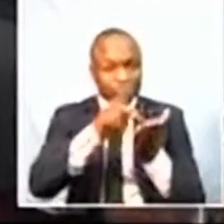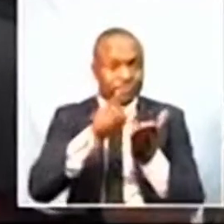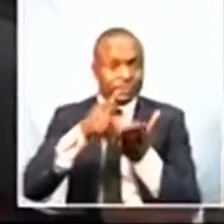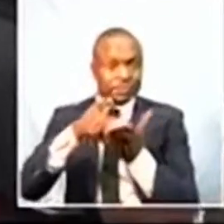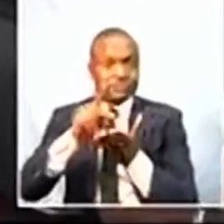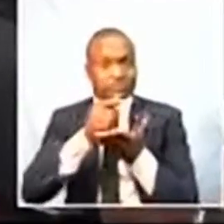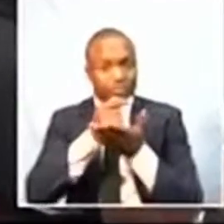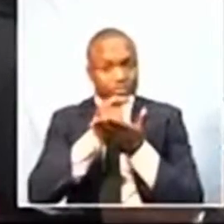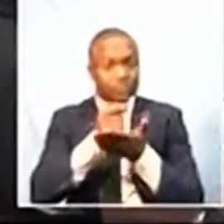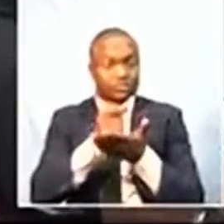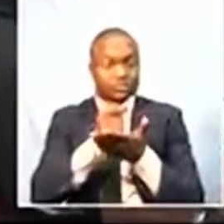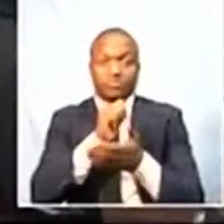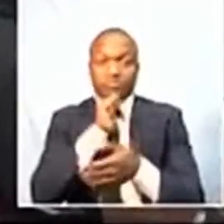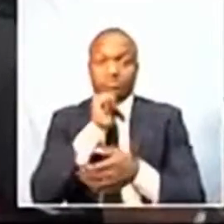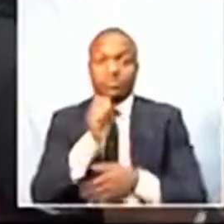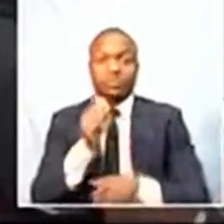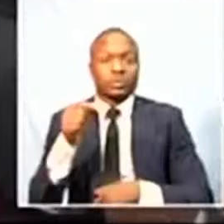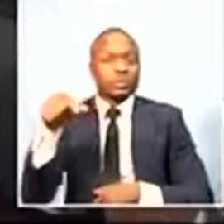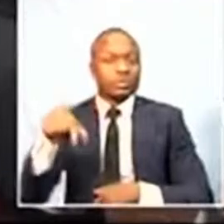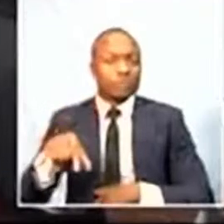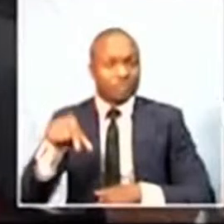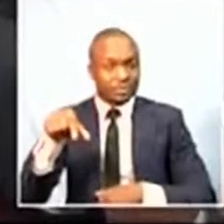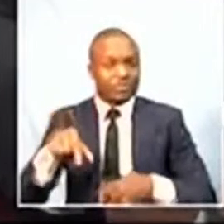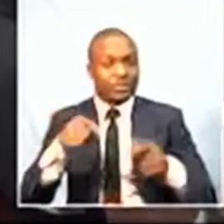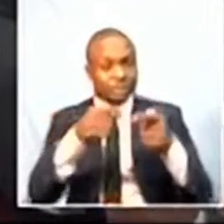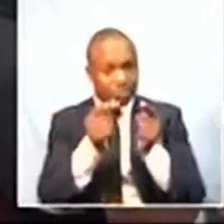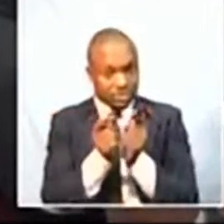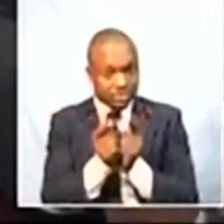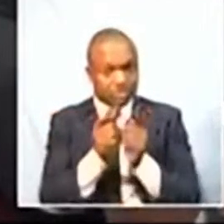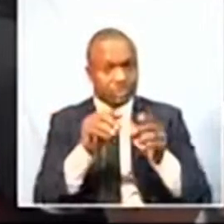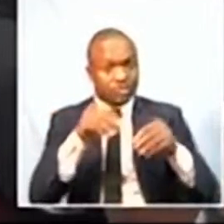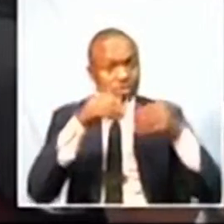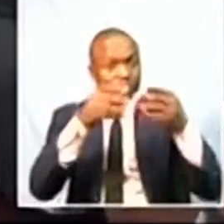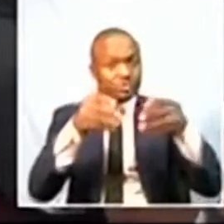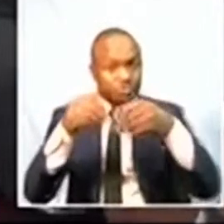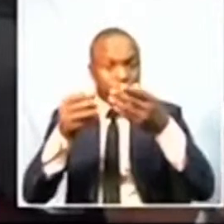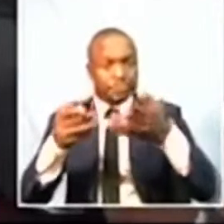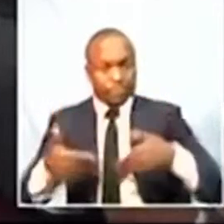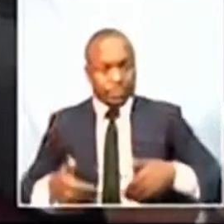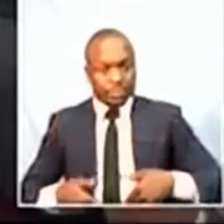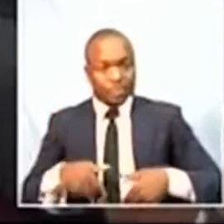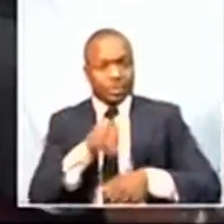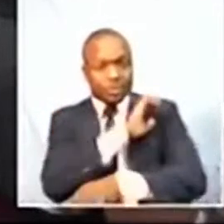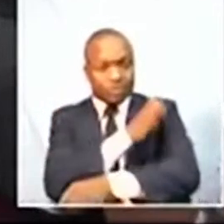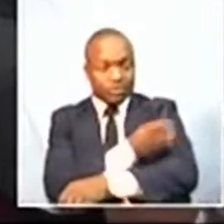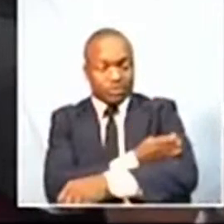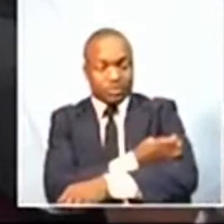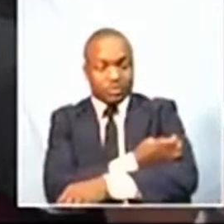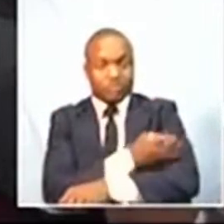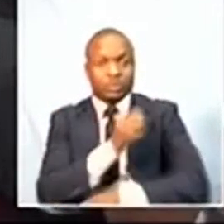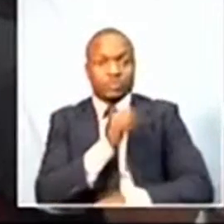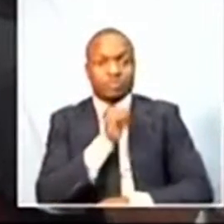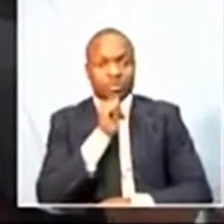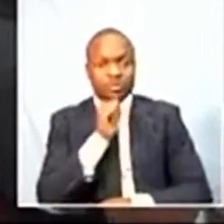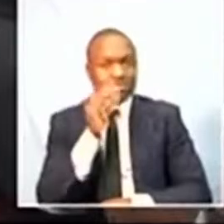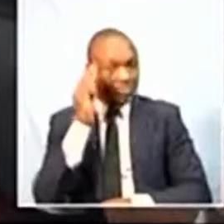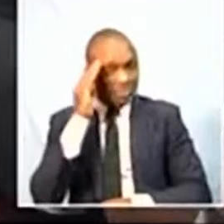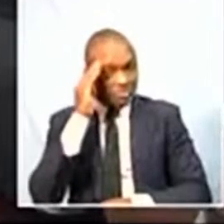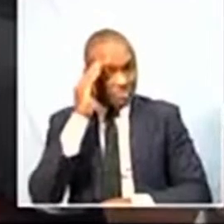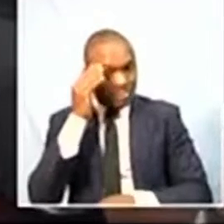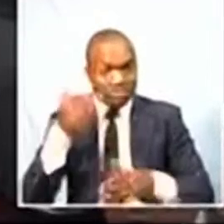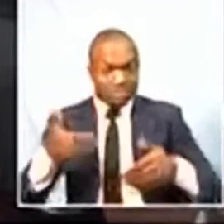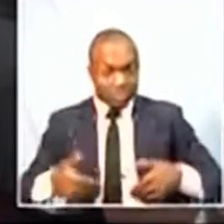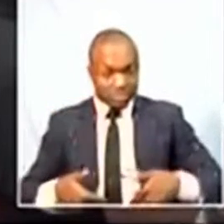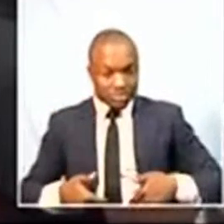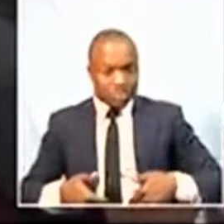to ineligible groups, disbursement of youth empowerment to non-youth beneficiaries.